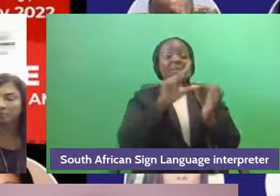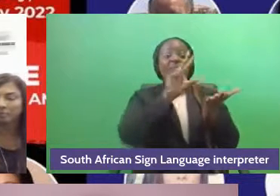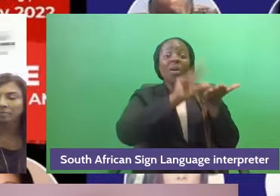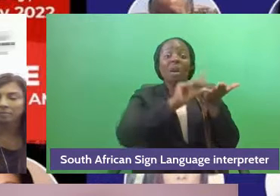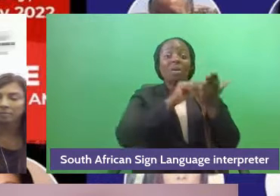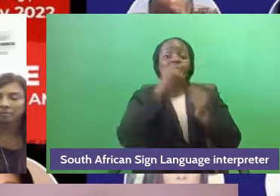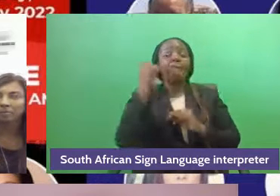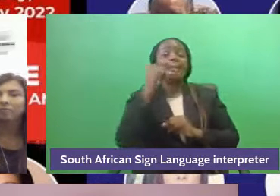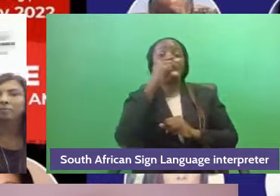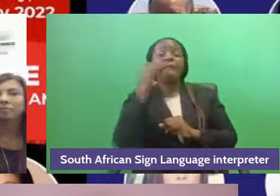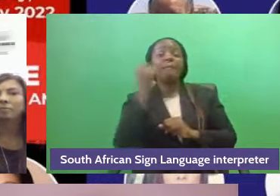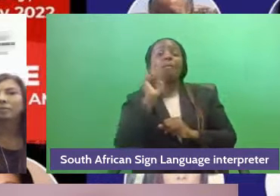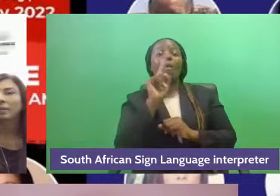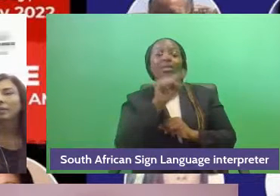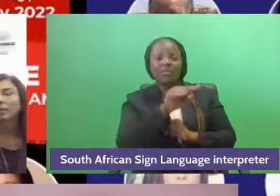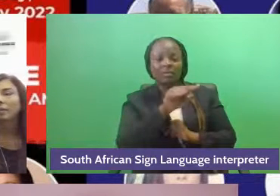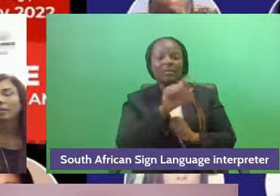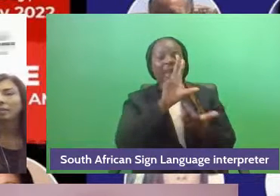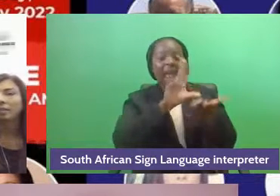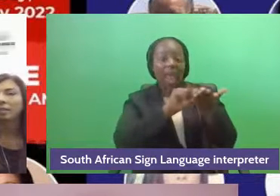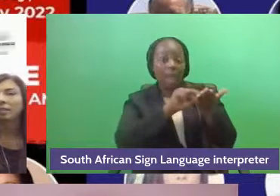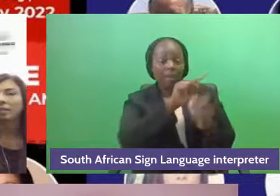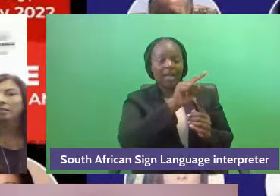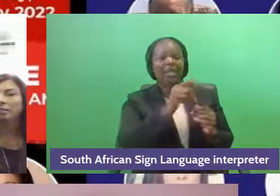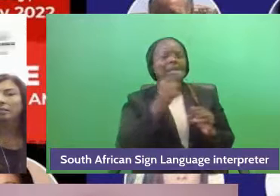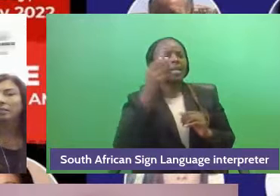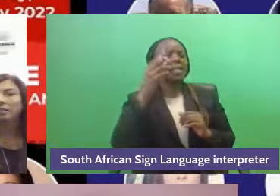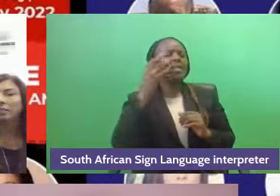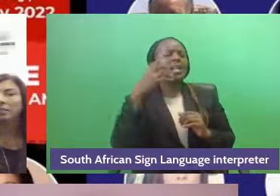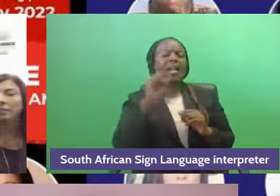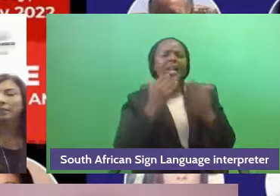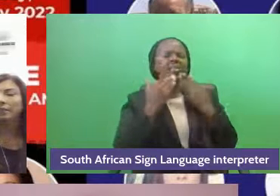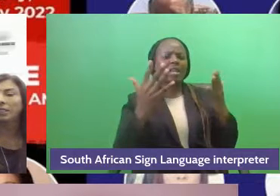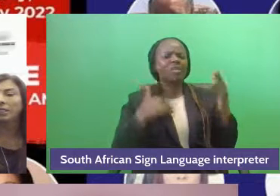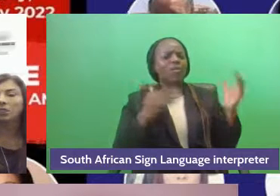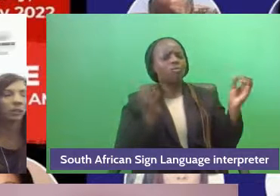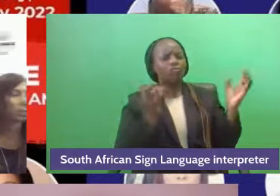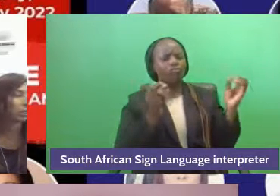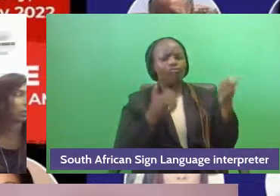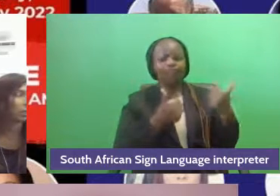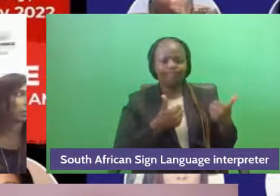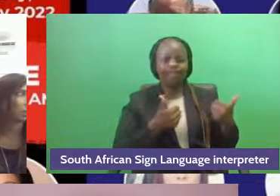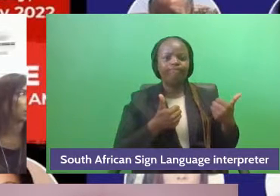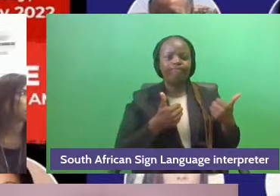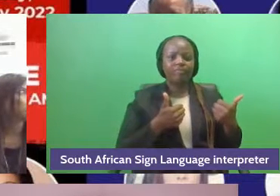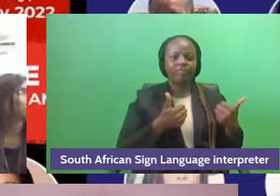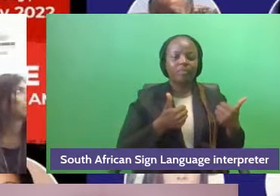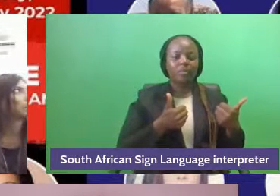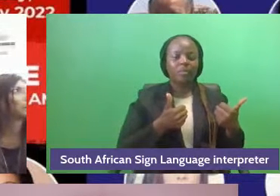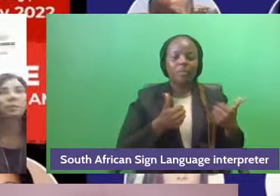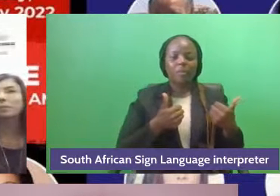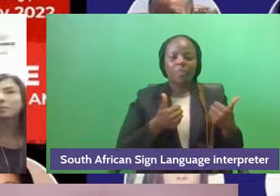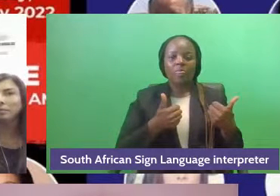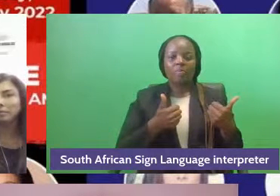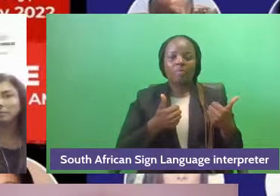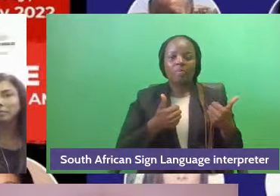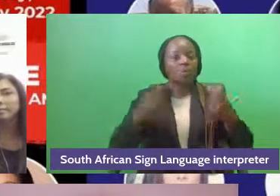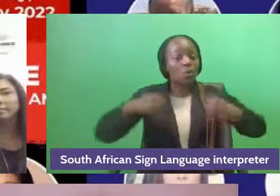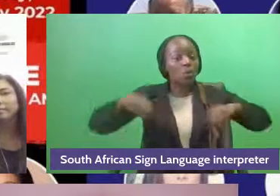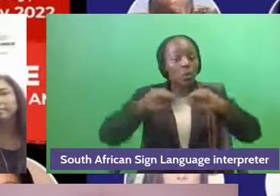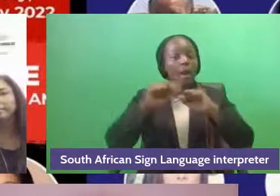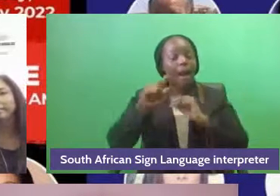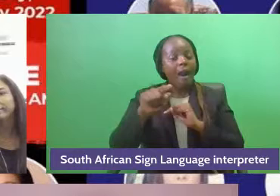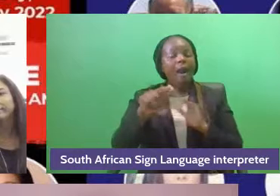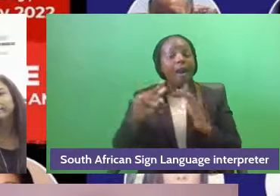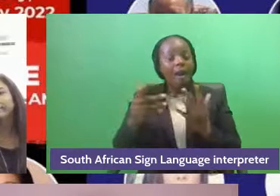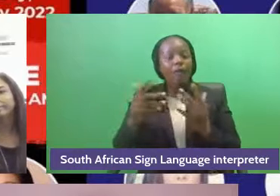of the platform. So thank you, Sanele, for sharing that information, and I think we can definitely